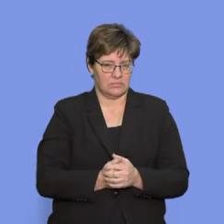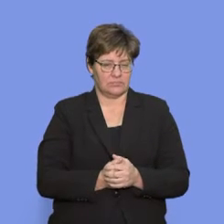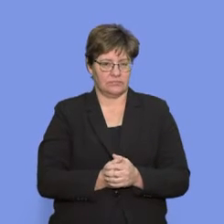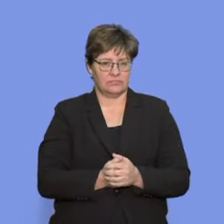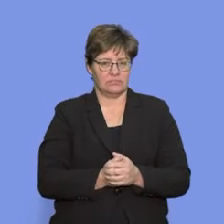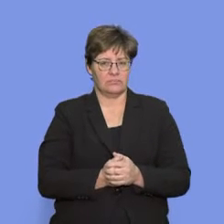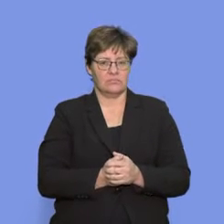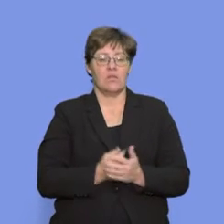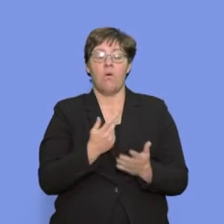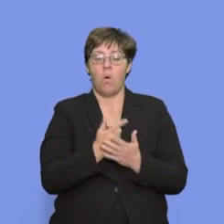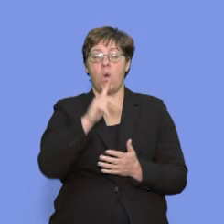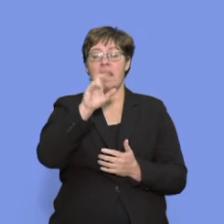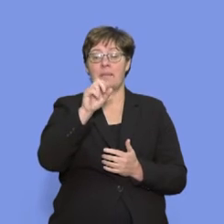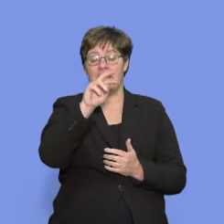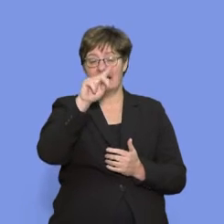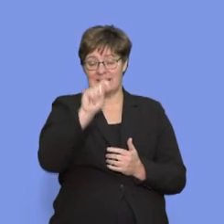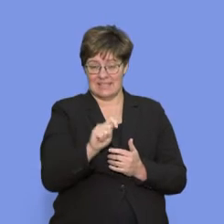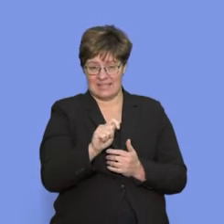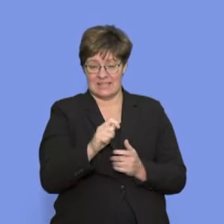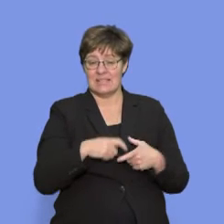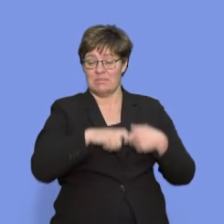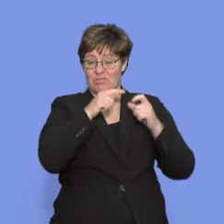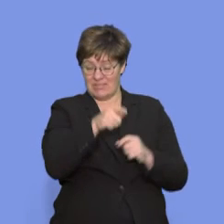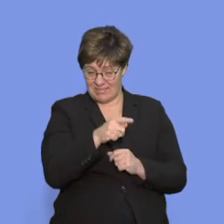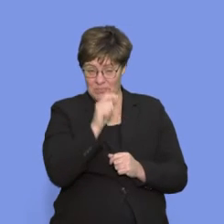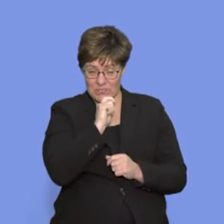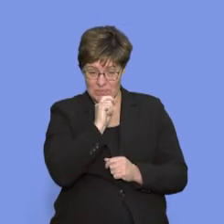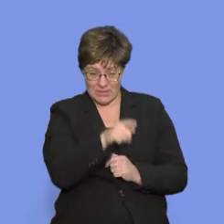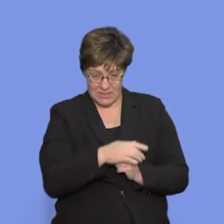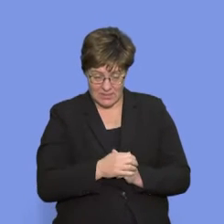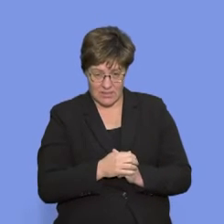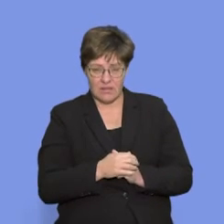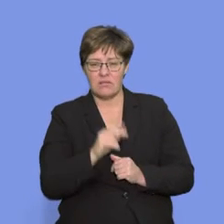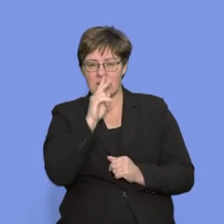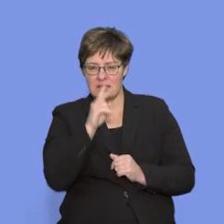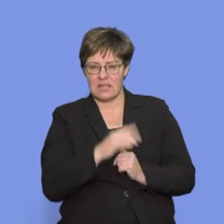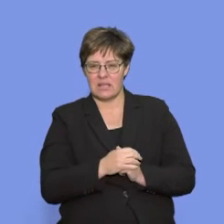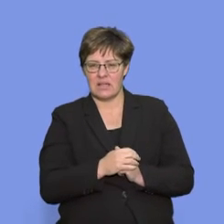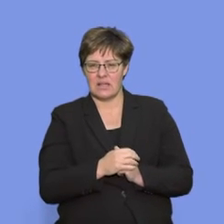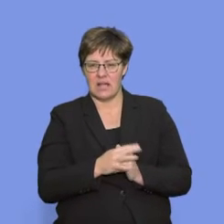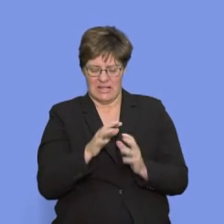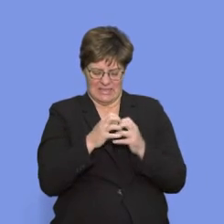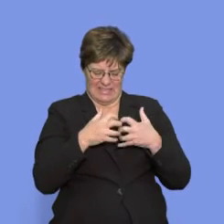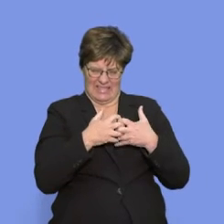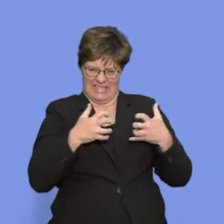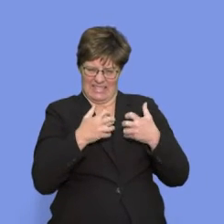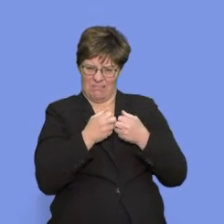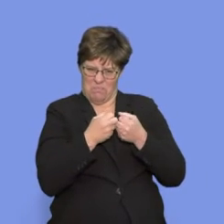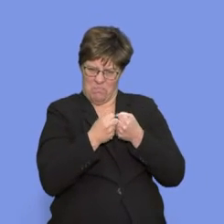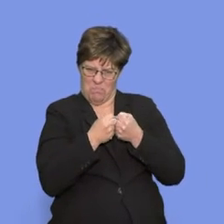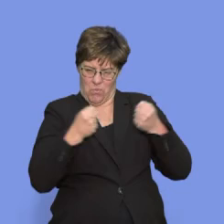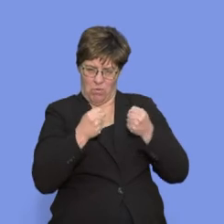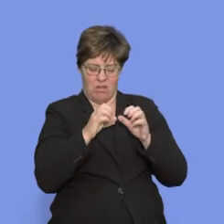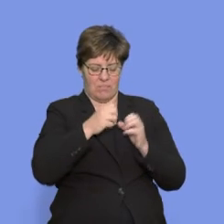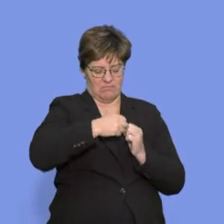your ligament, your suspensory ligament. So in this picture, you can see that it is tight. Can you see it's very tight? So it's pulling on the lens, right? So